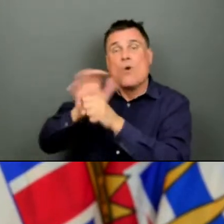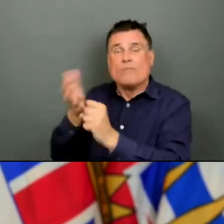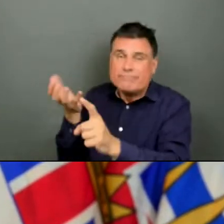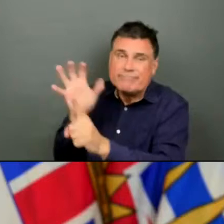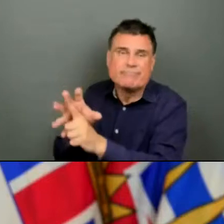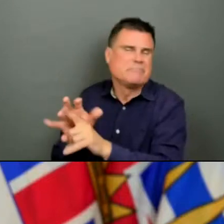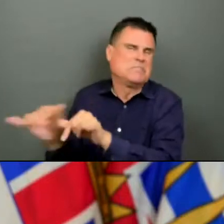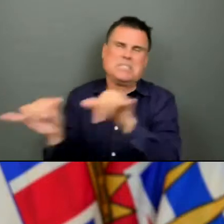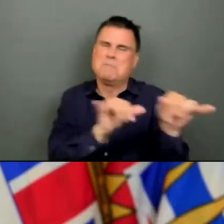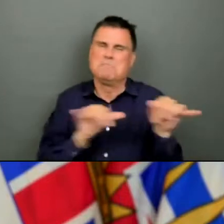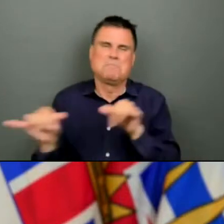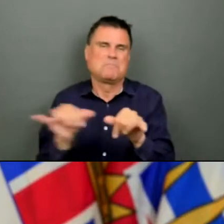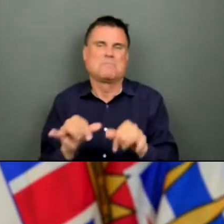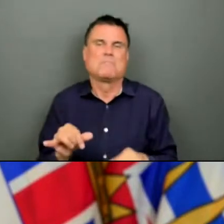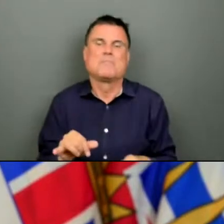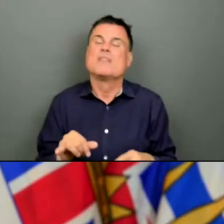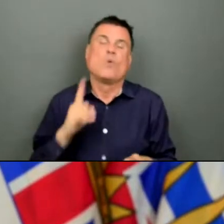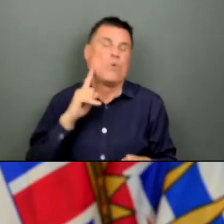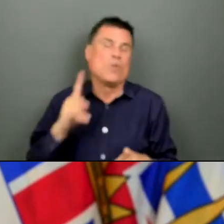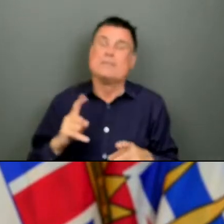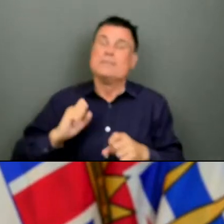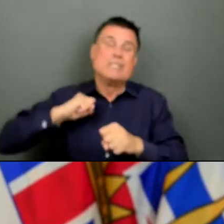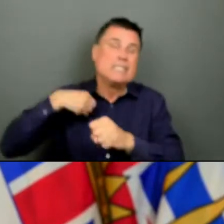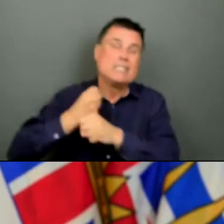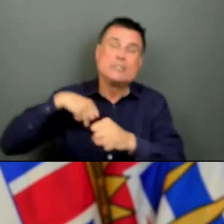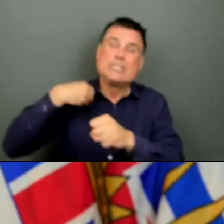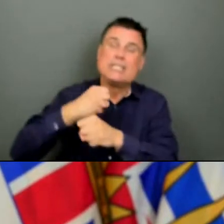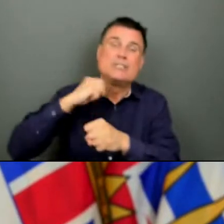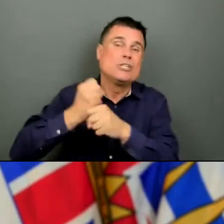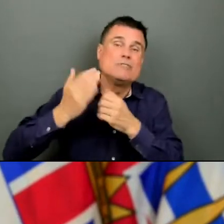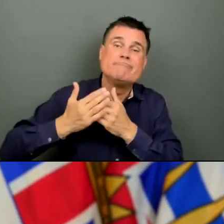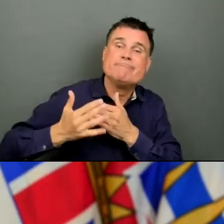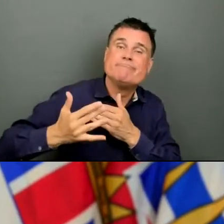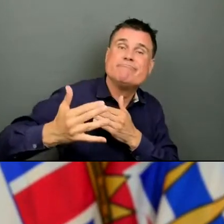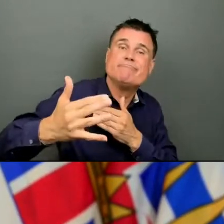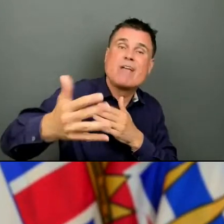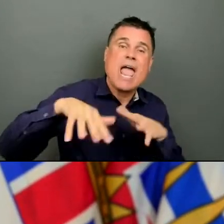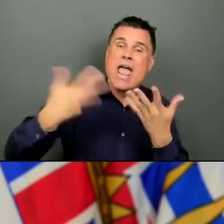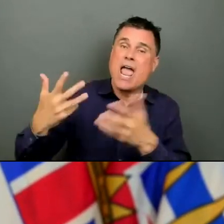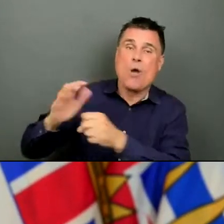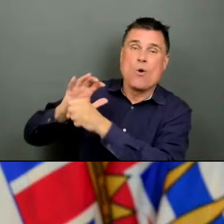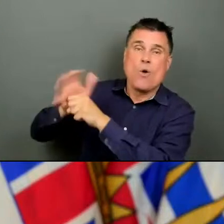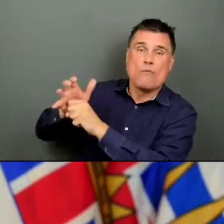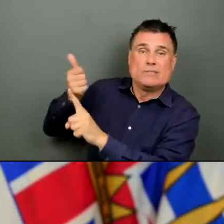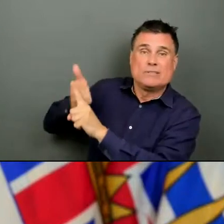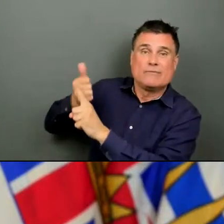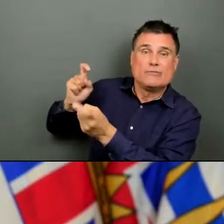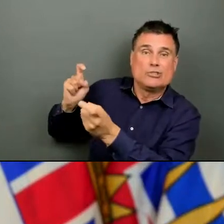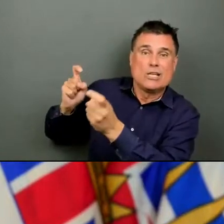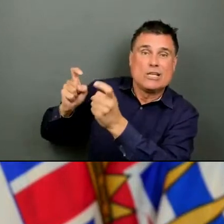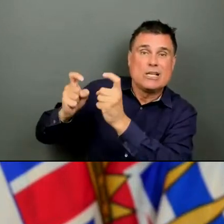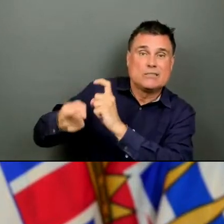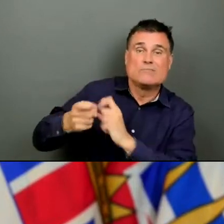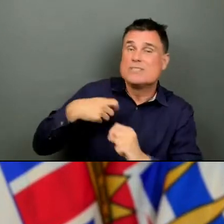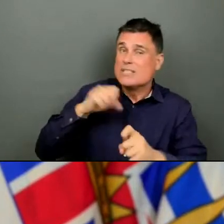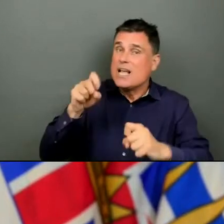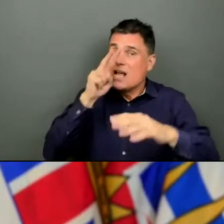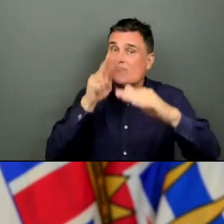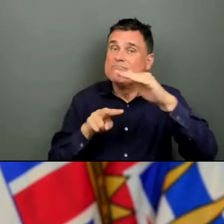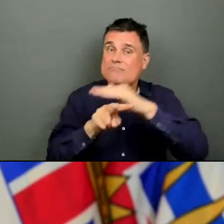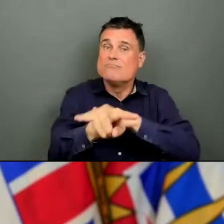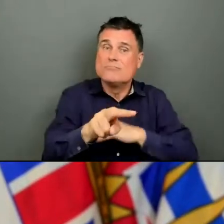exactly how COVID is going to evolve, but we can expect there will be transmission next fall,